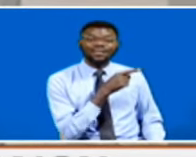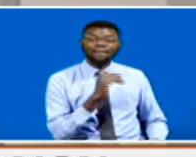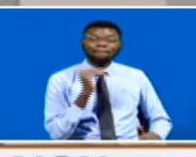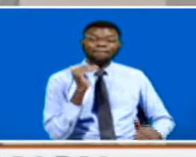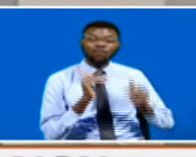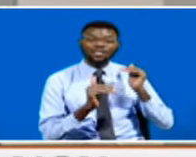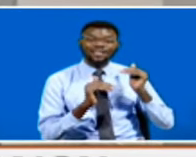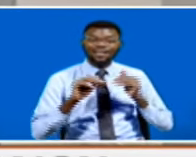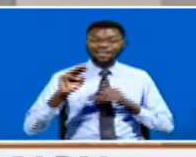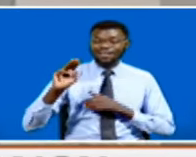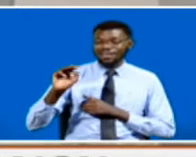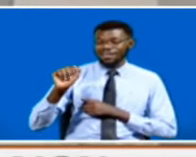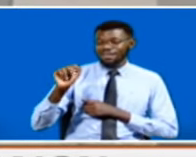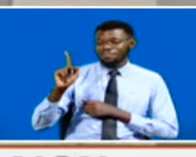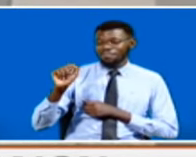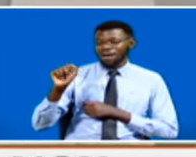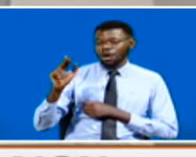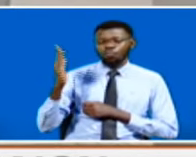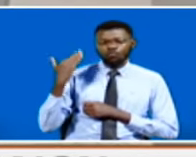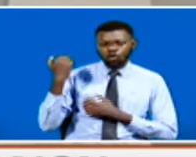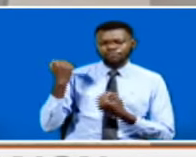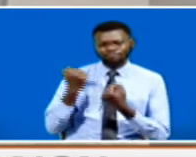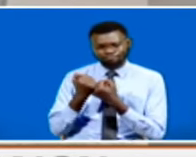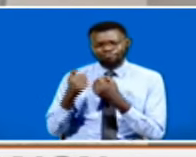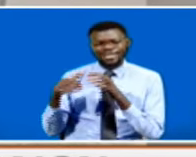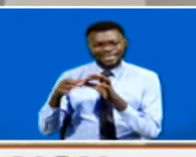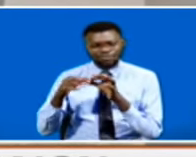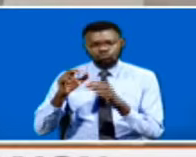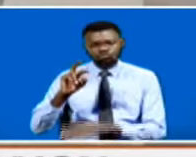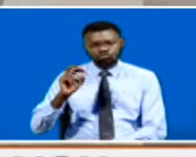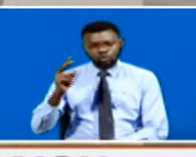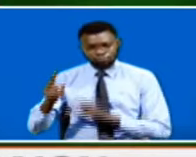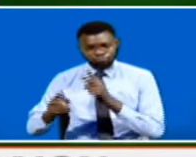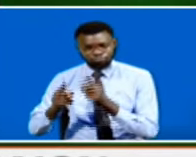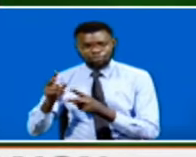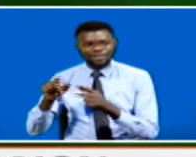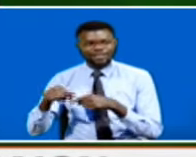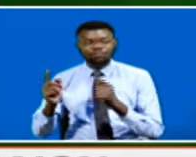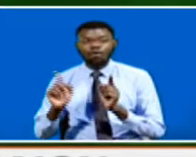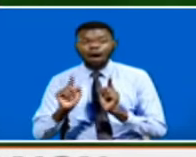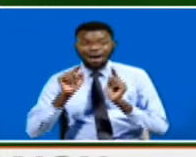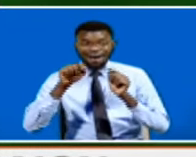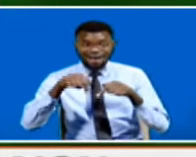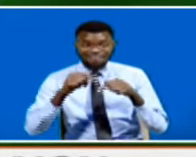towards the 2022 general polls, was also seen in the company of Odinga.